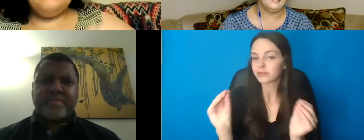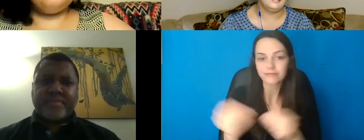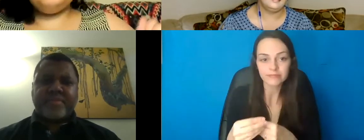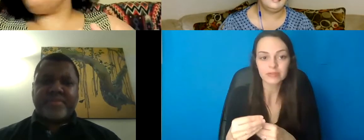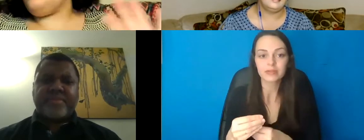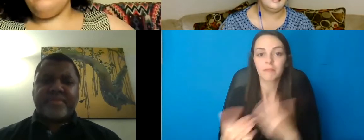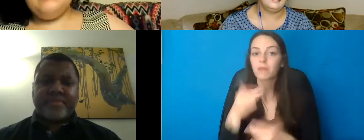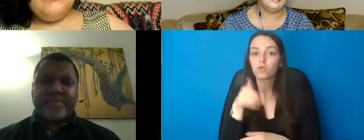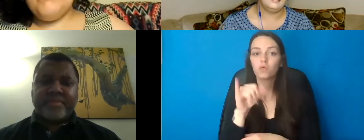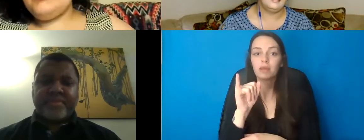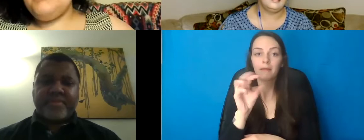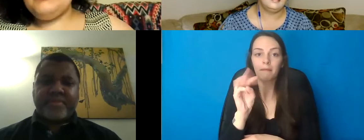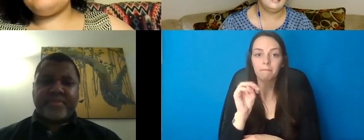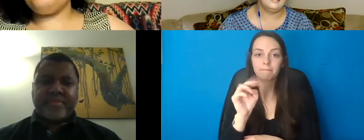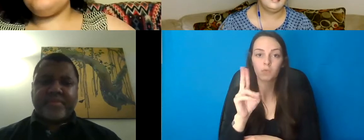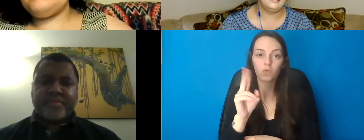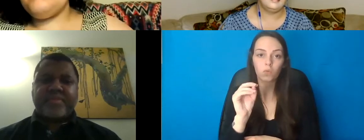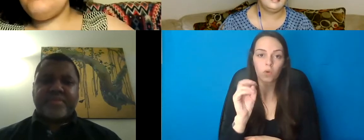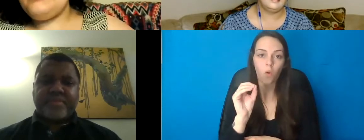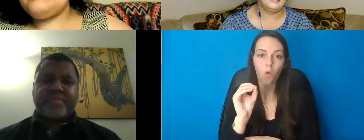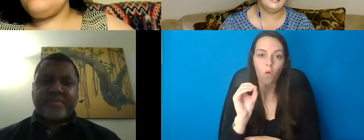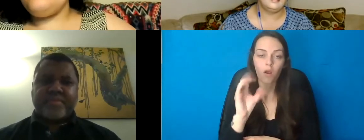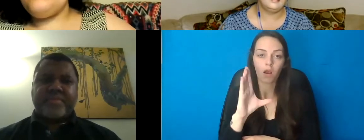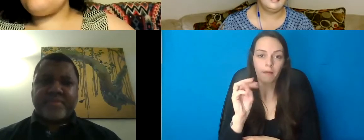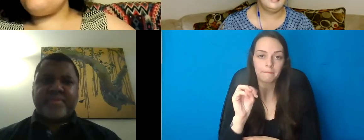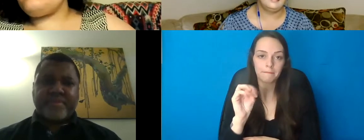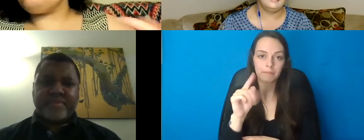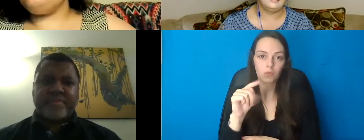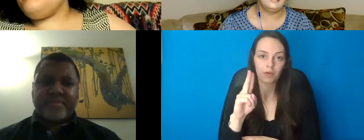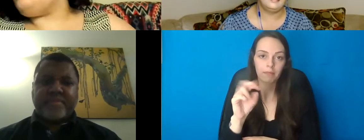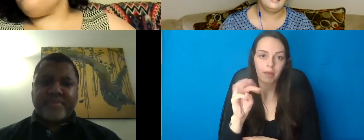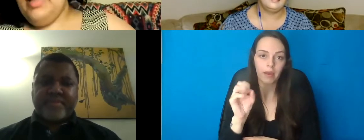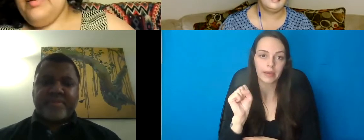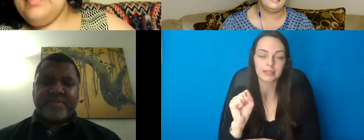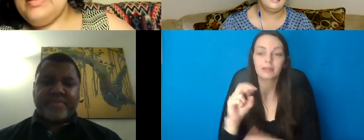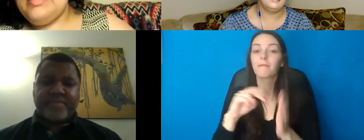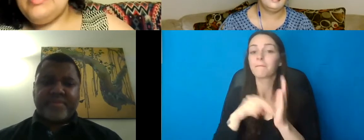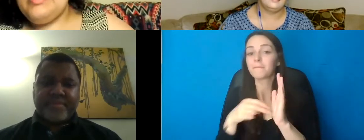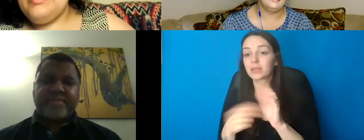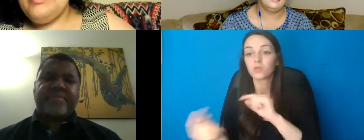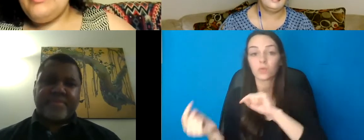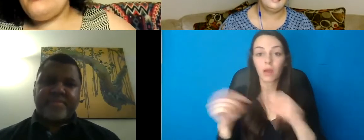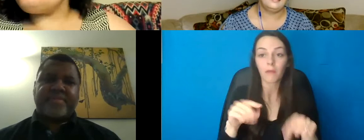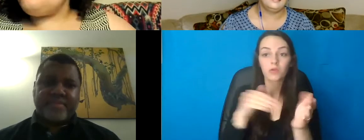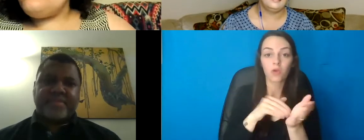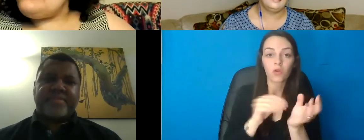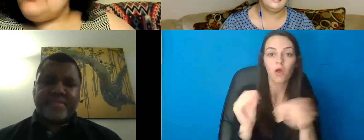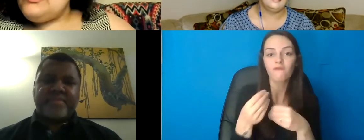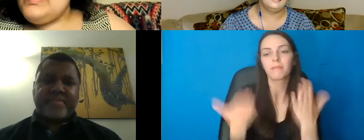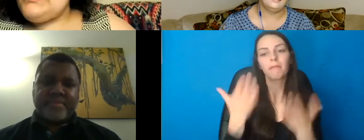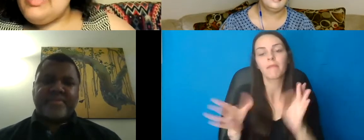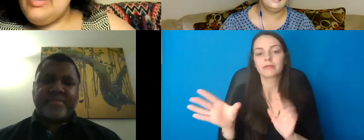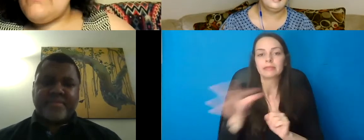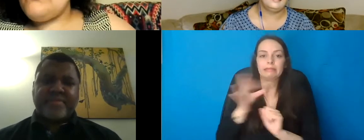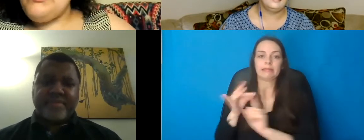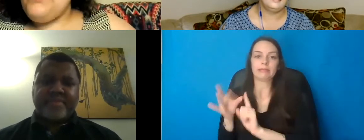immunocompromised. I don't want you in any of my spaces because it means you're more likely to pick something up. And it's like, well, then you should